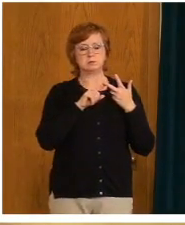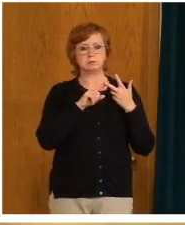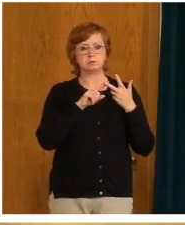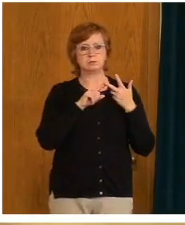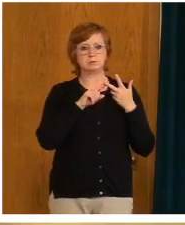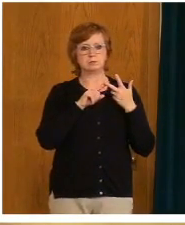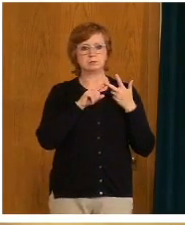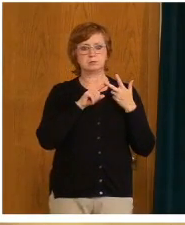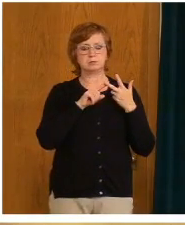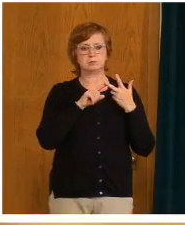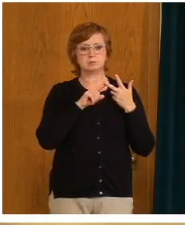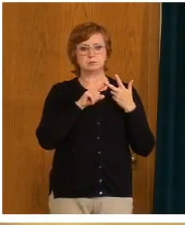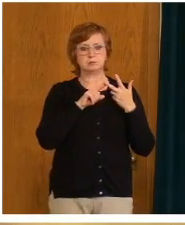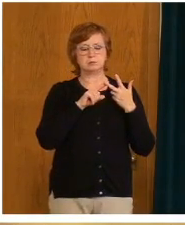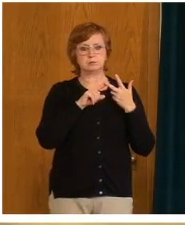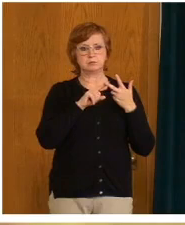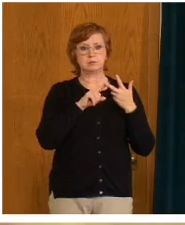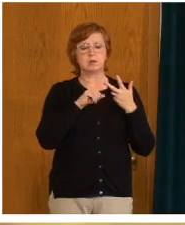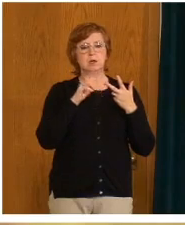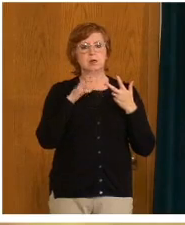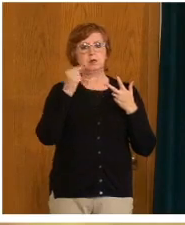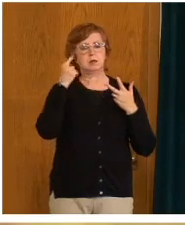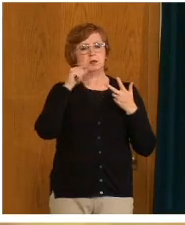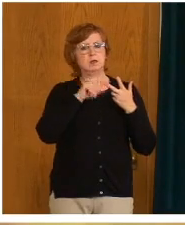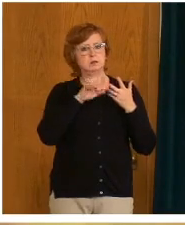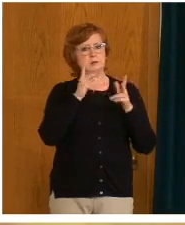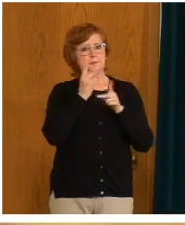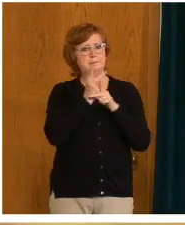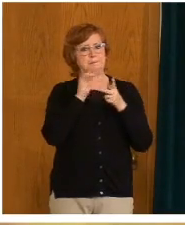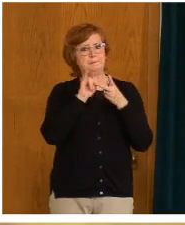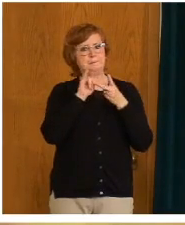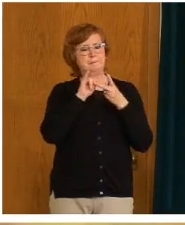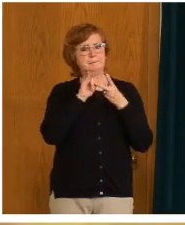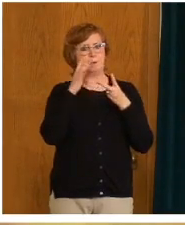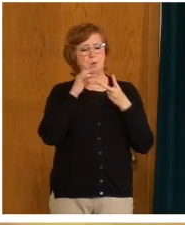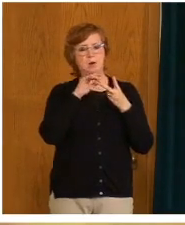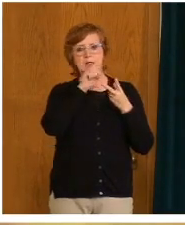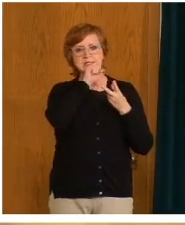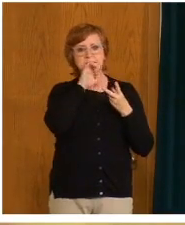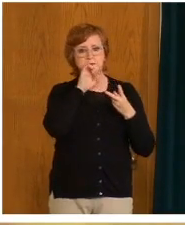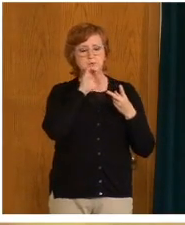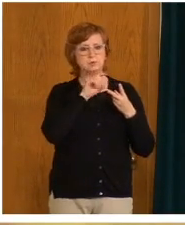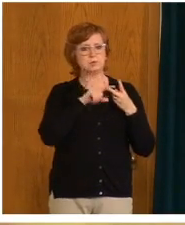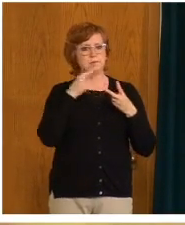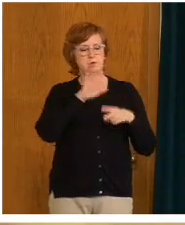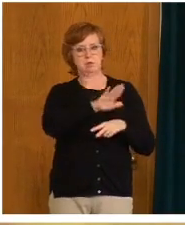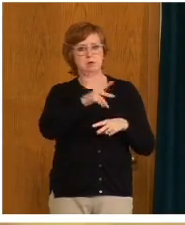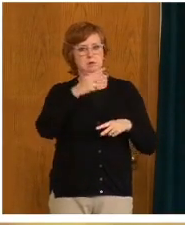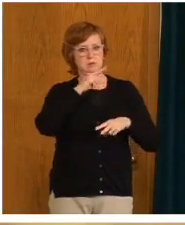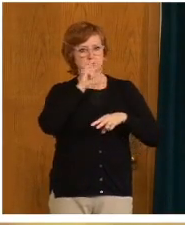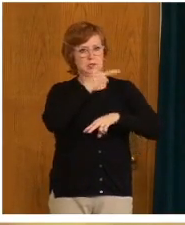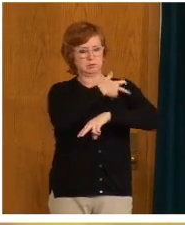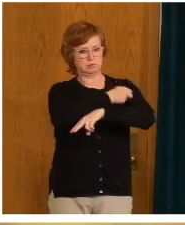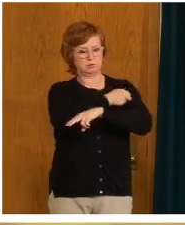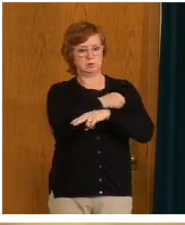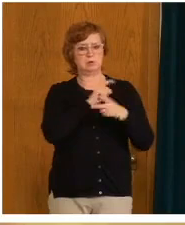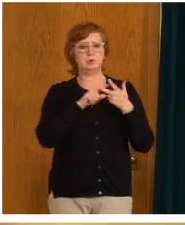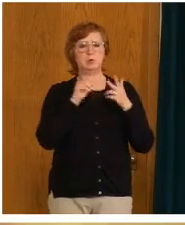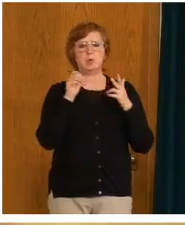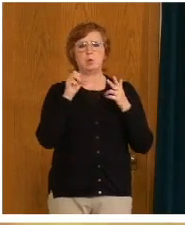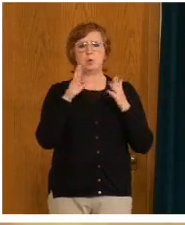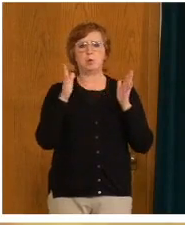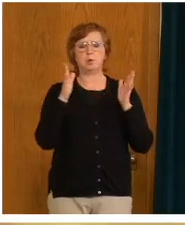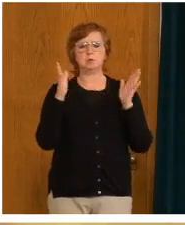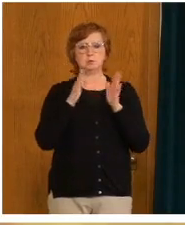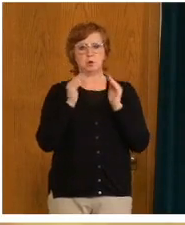remain for maybe our elderly residents trying to access their second shot, maybe some of many of our rural communities accessing